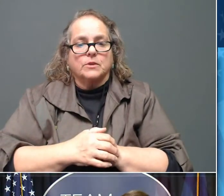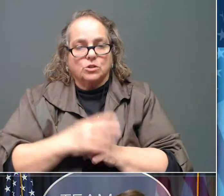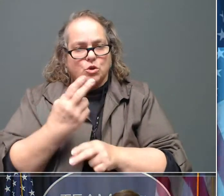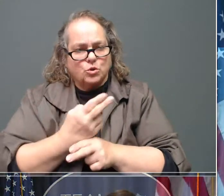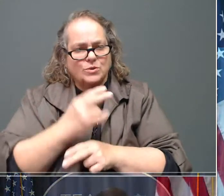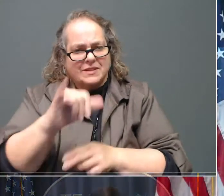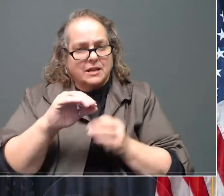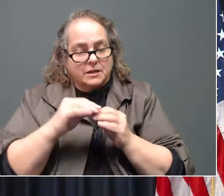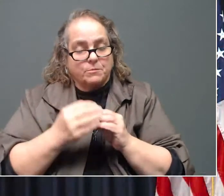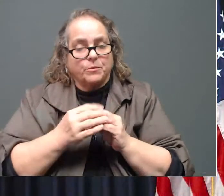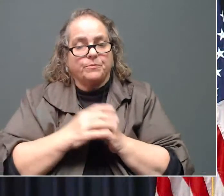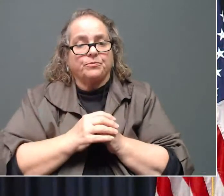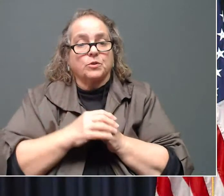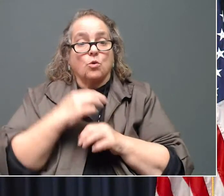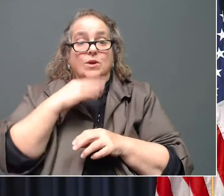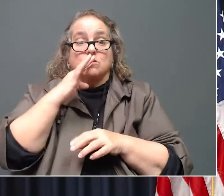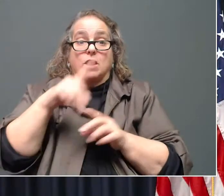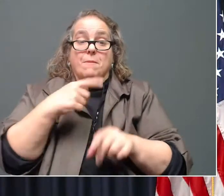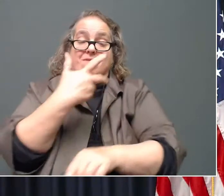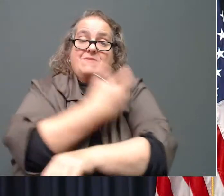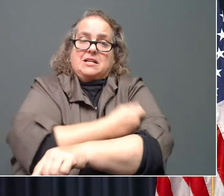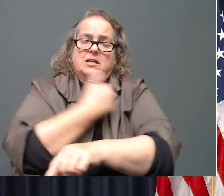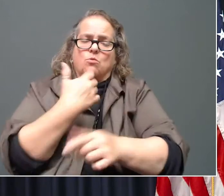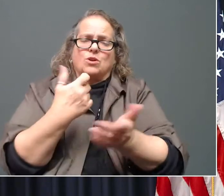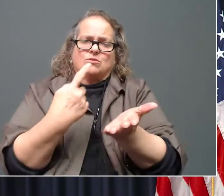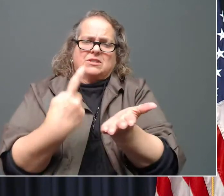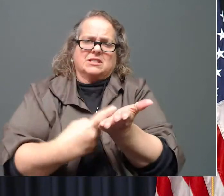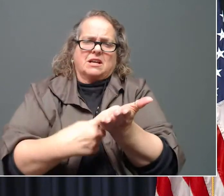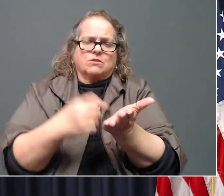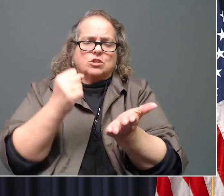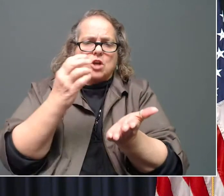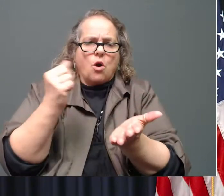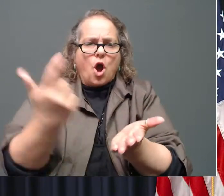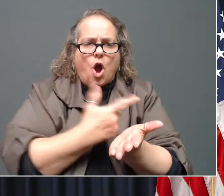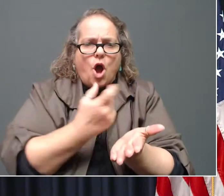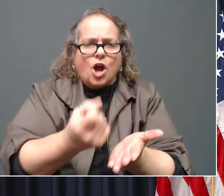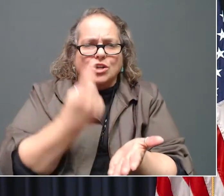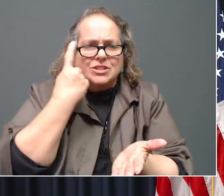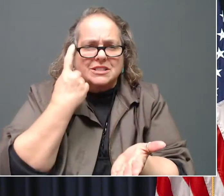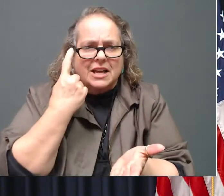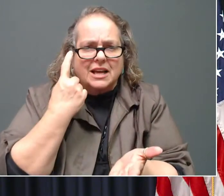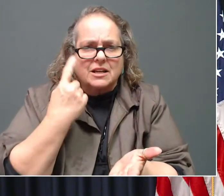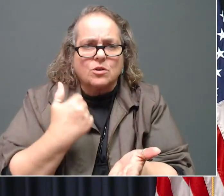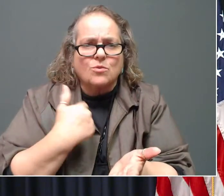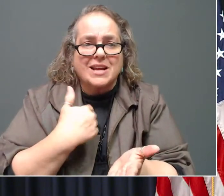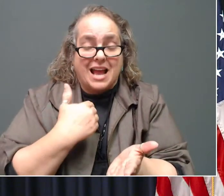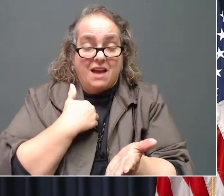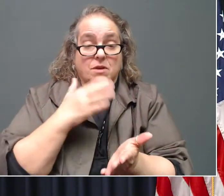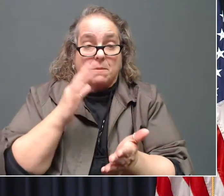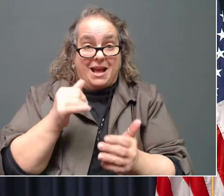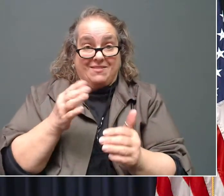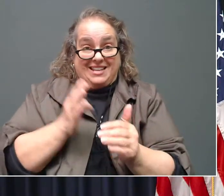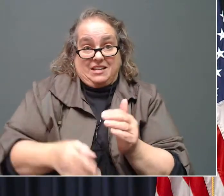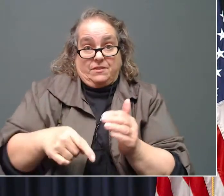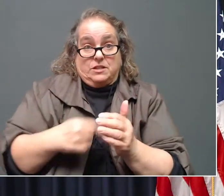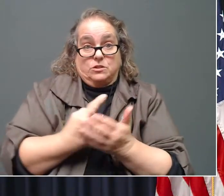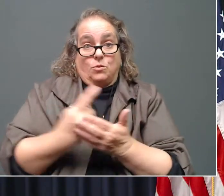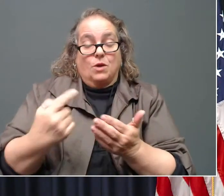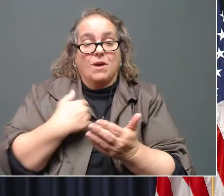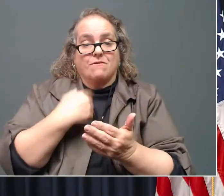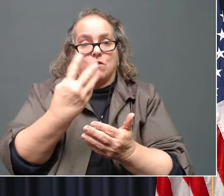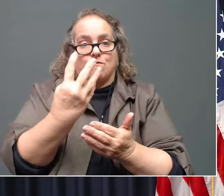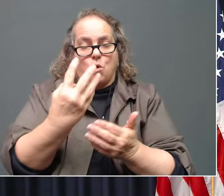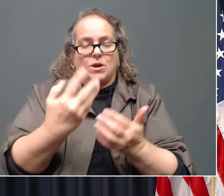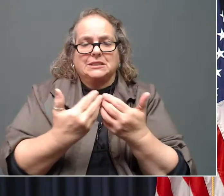vaccinations, I want to run through so everybody understands them, that we've got, by the end of this week, 4 separate programs that